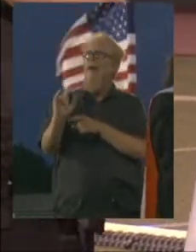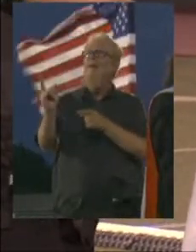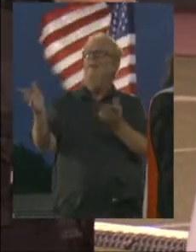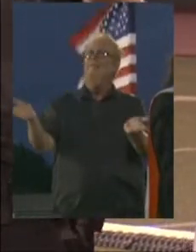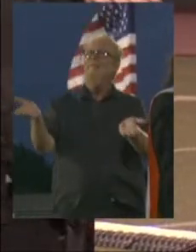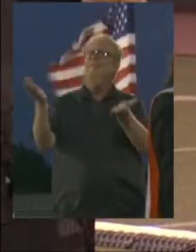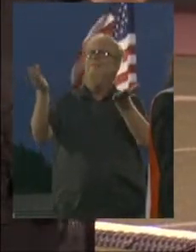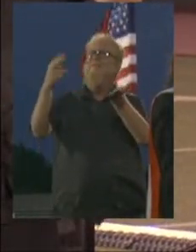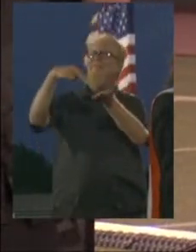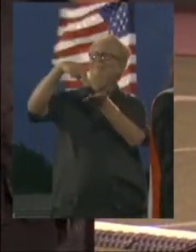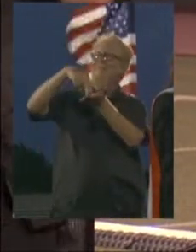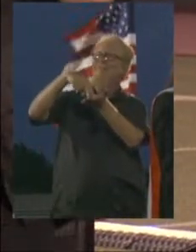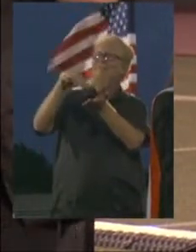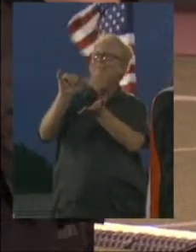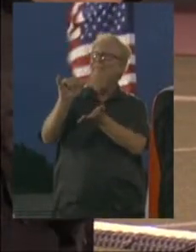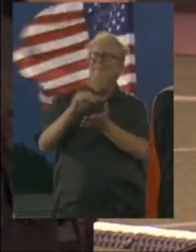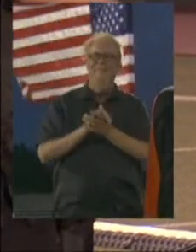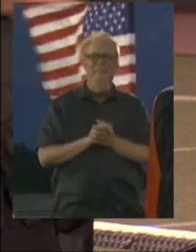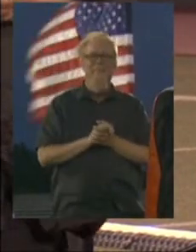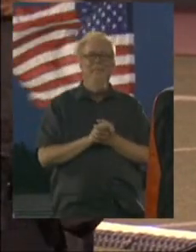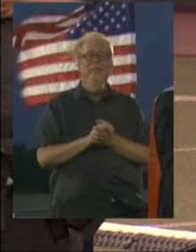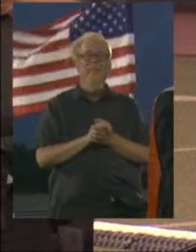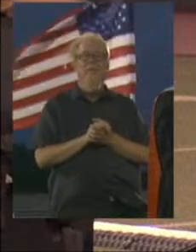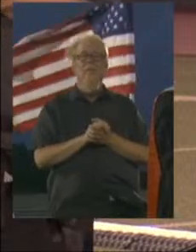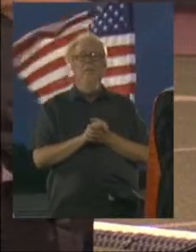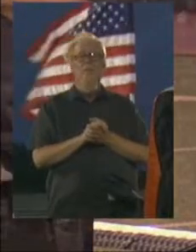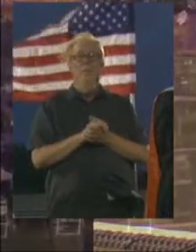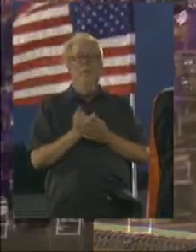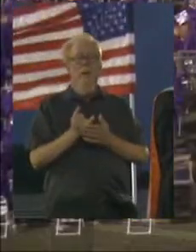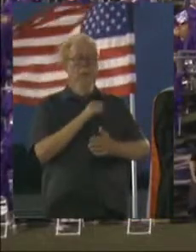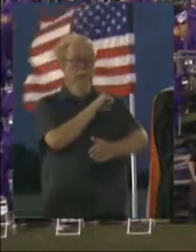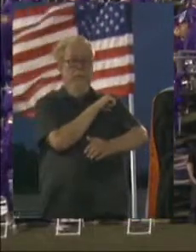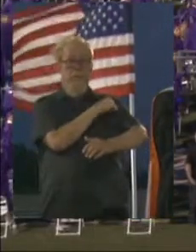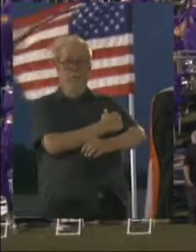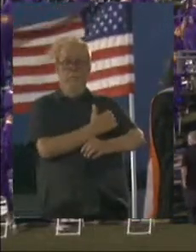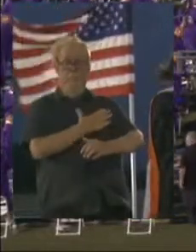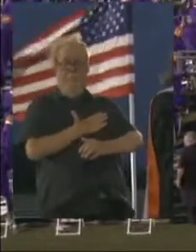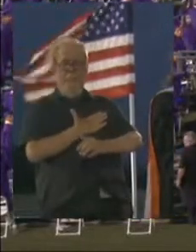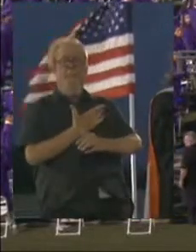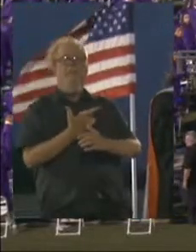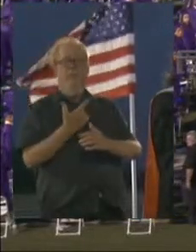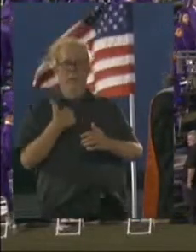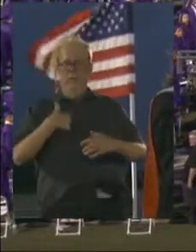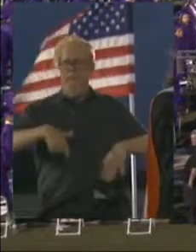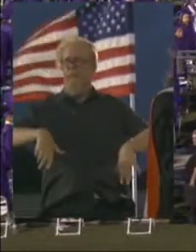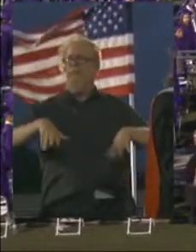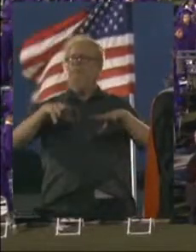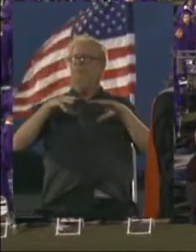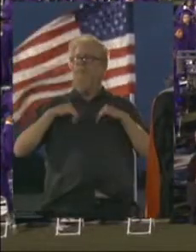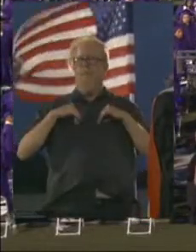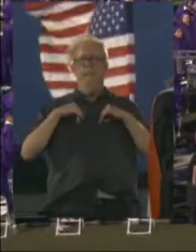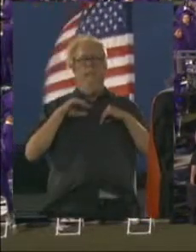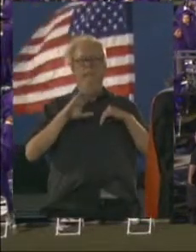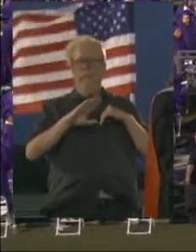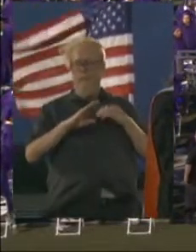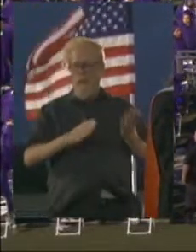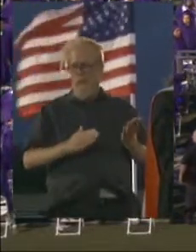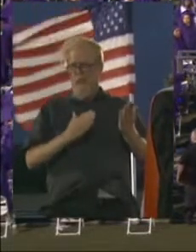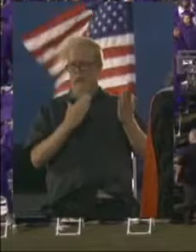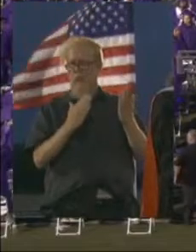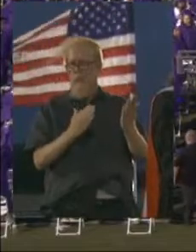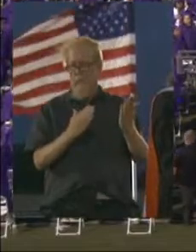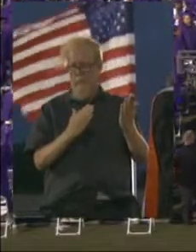these graduates. By the authority vested in me, I hereby accept the recommendation of the faculty